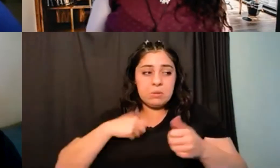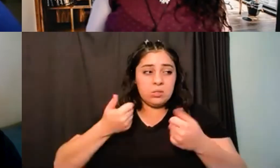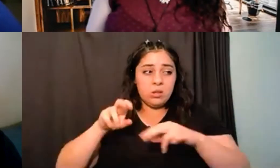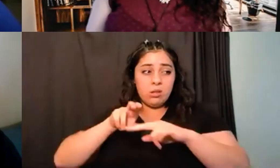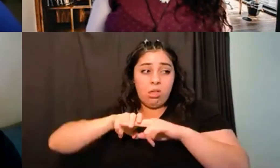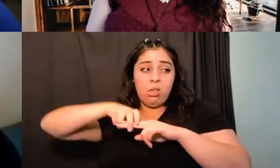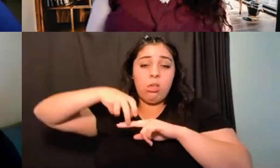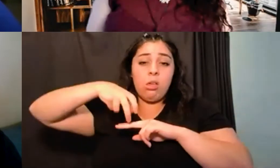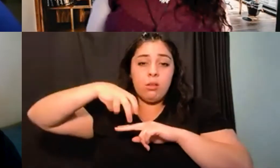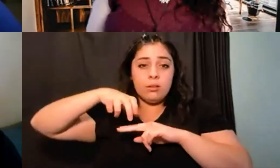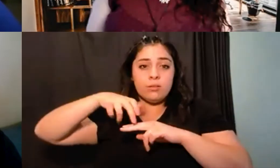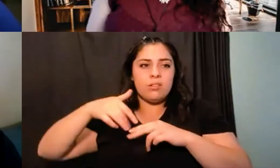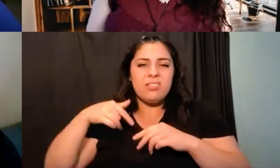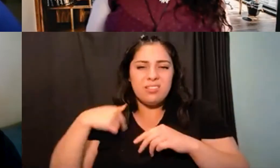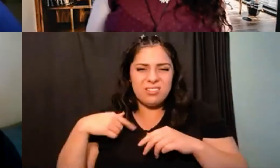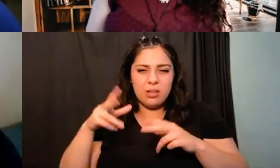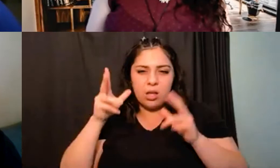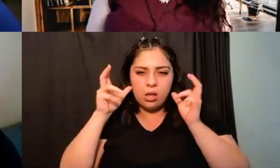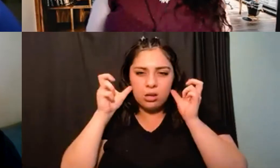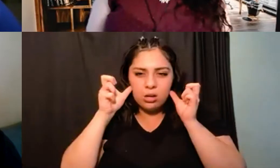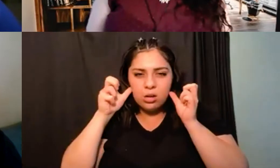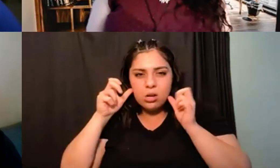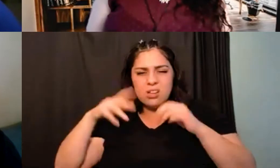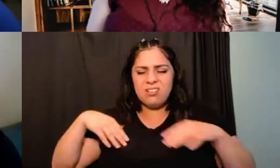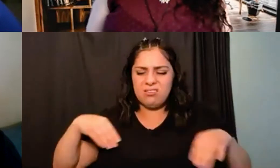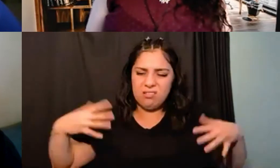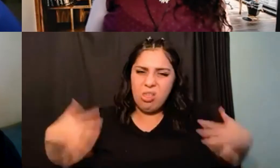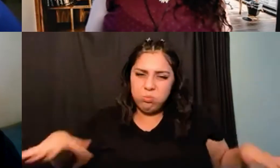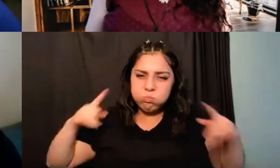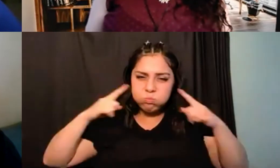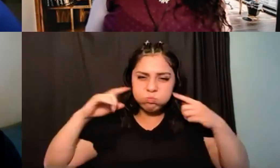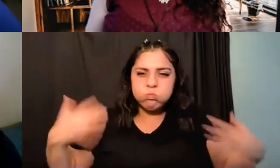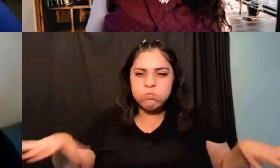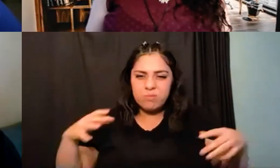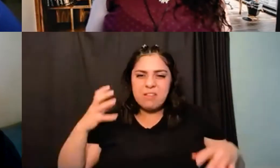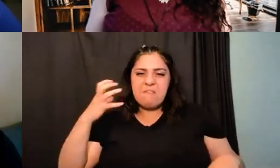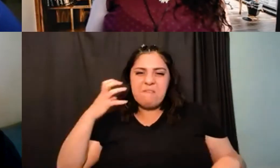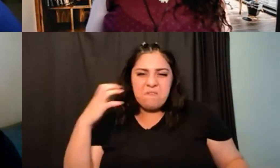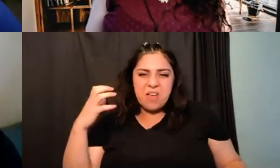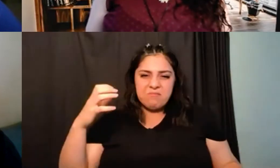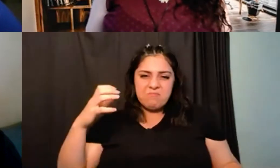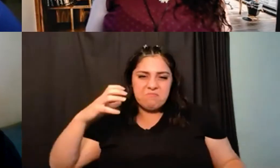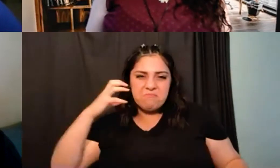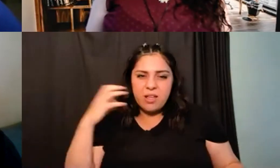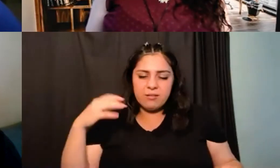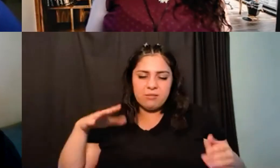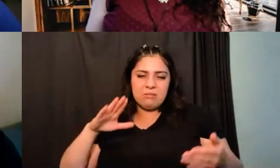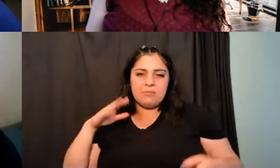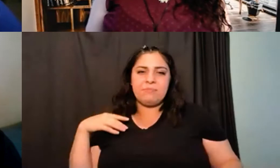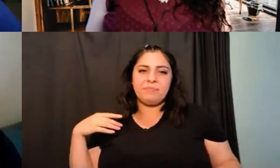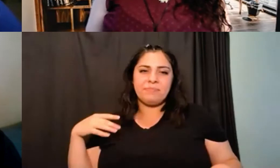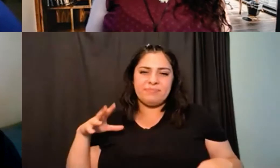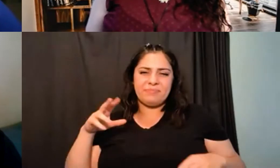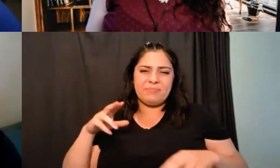I escape, the couch laughs, yells, "Fatso," slaps the back of my thighs